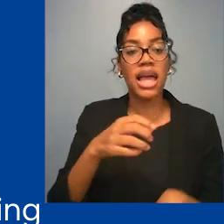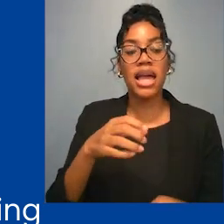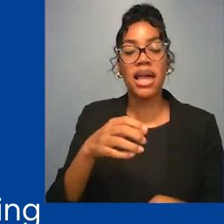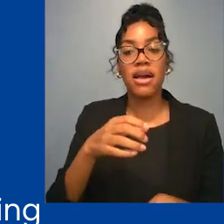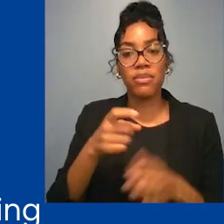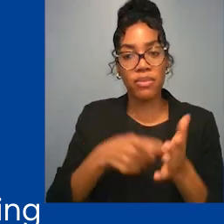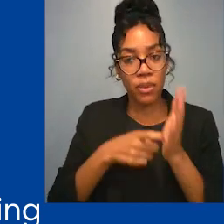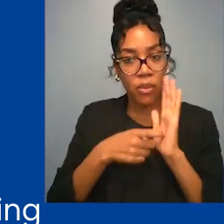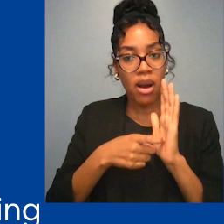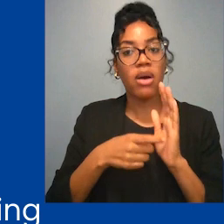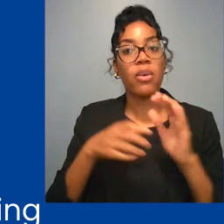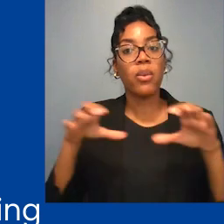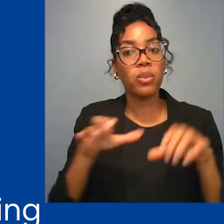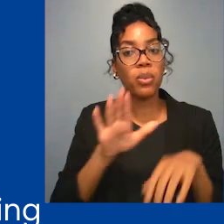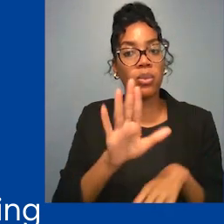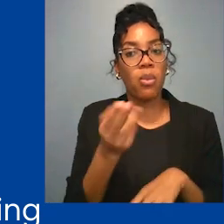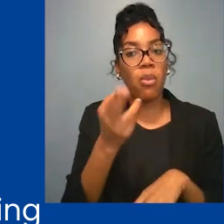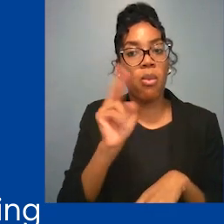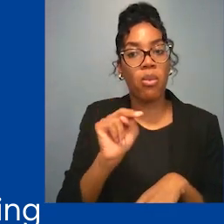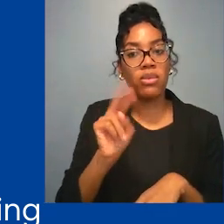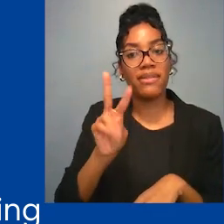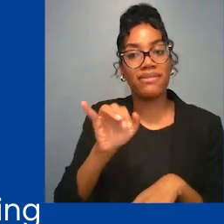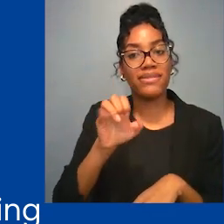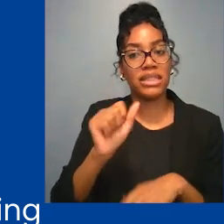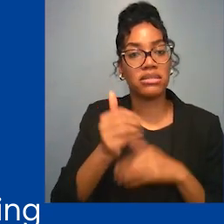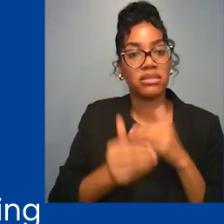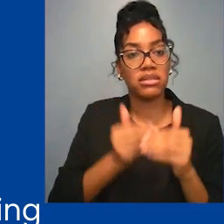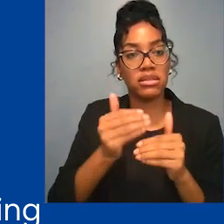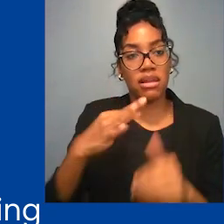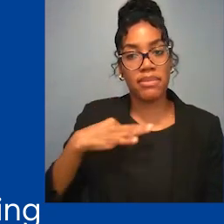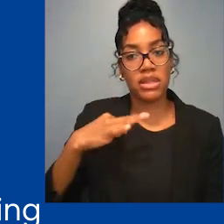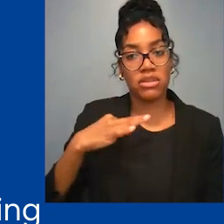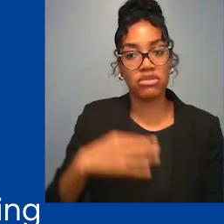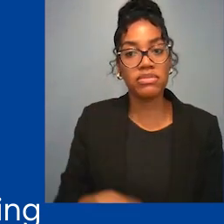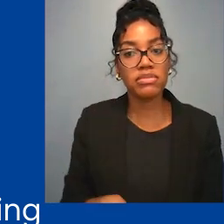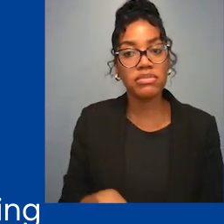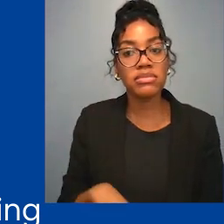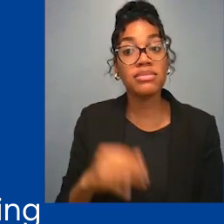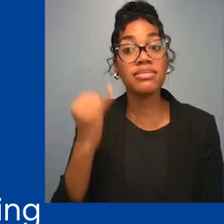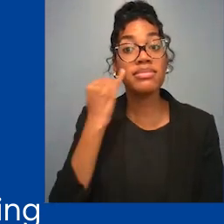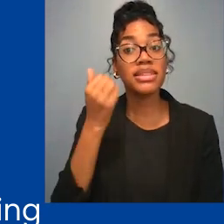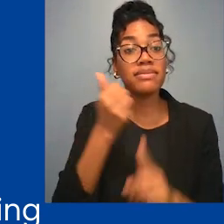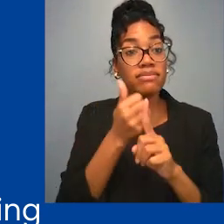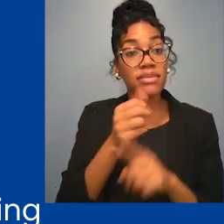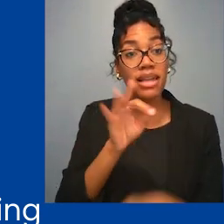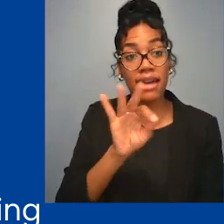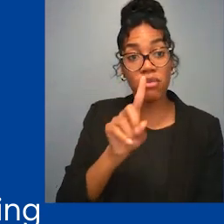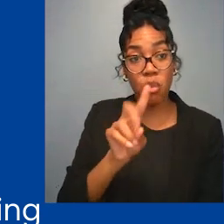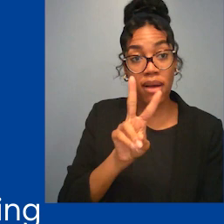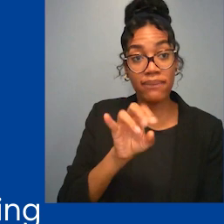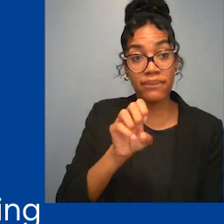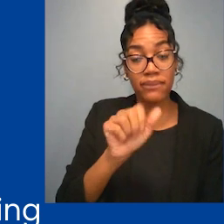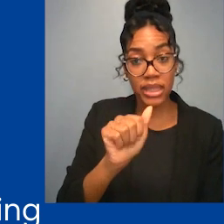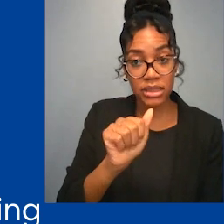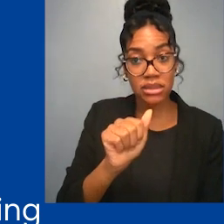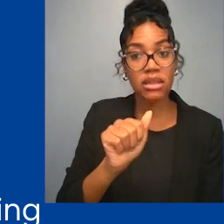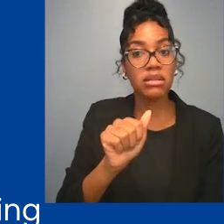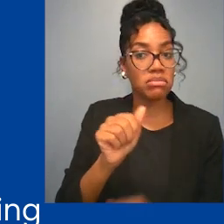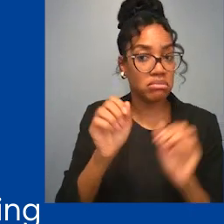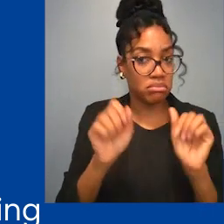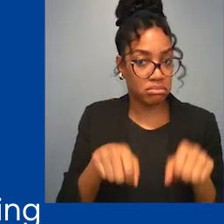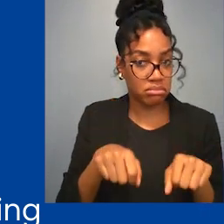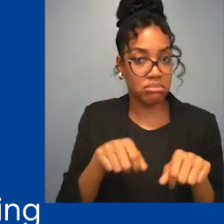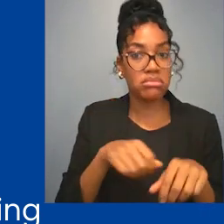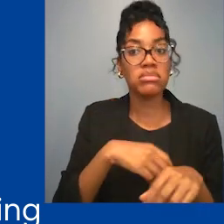in the Knauss program are those that are still students and they remain on their F1 visa. If you have graduated, many